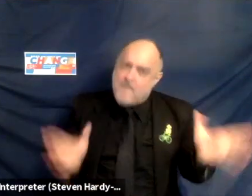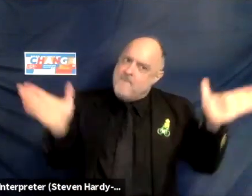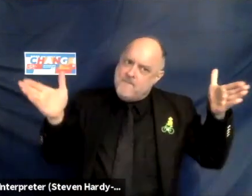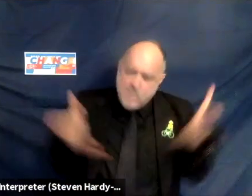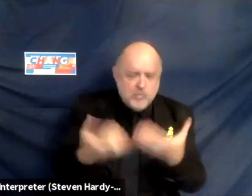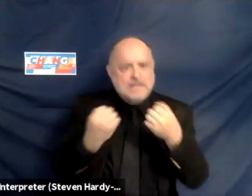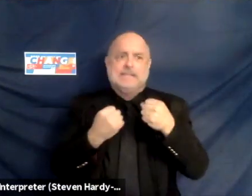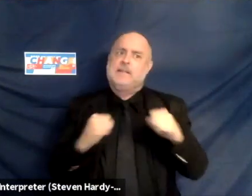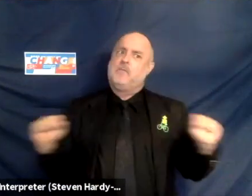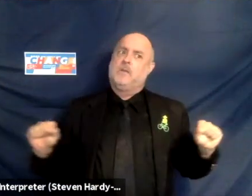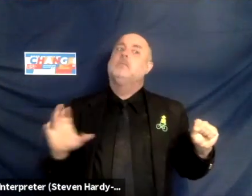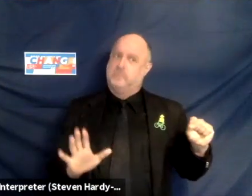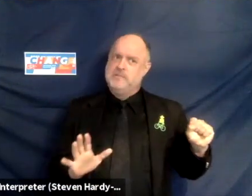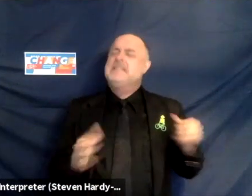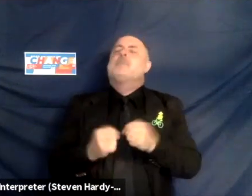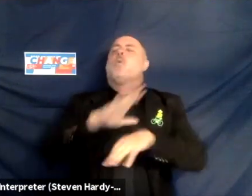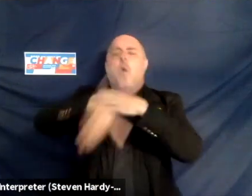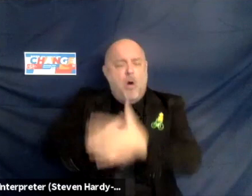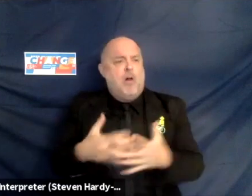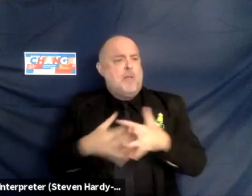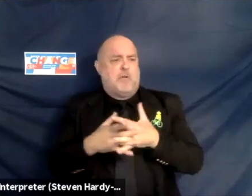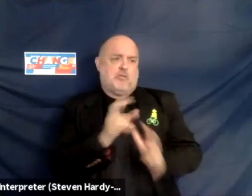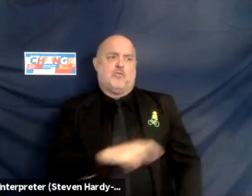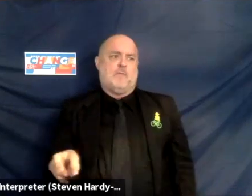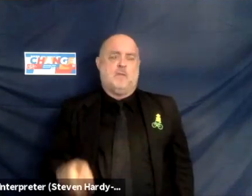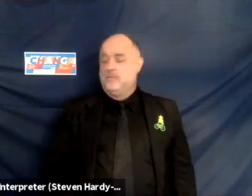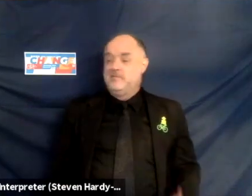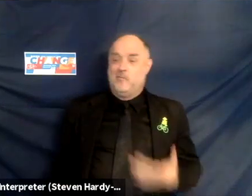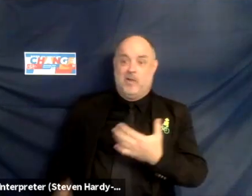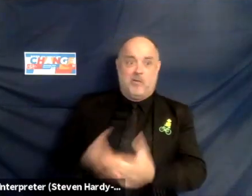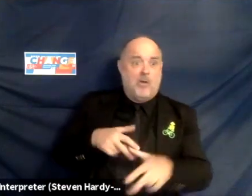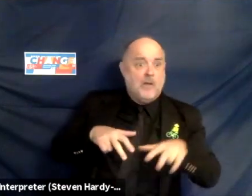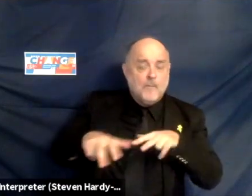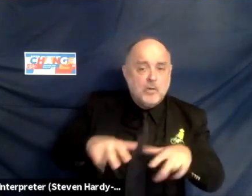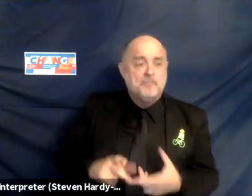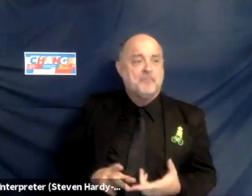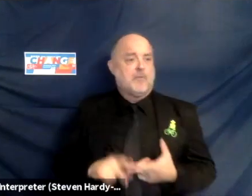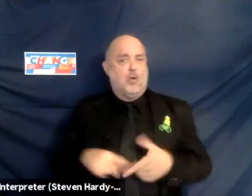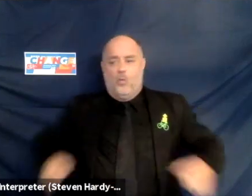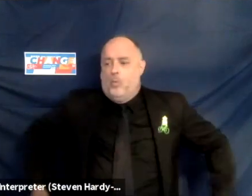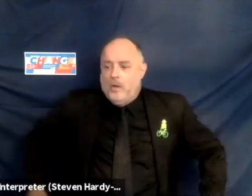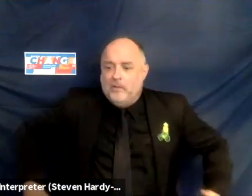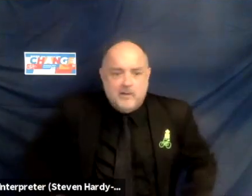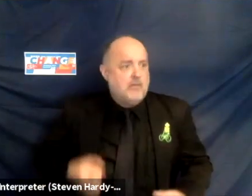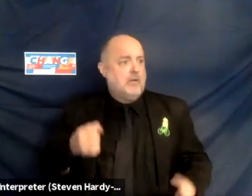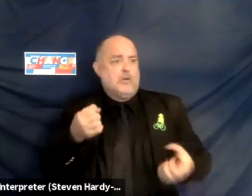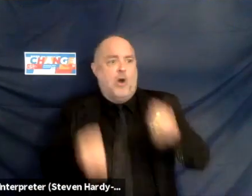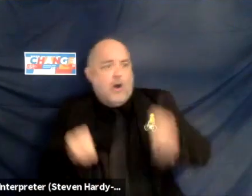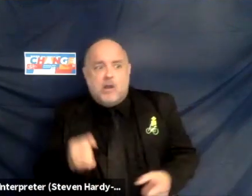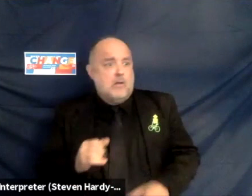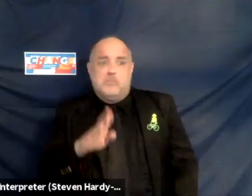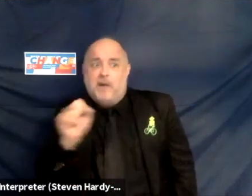safer for all Americans to travel, whether you're on foot or in a wheelchair, car, bus, certainly